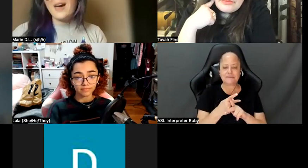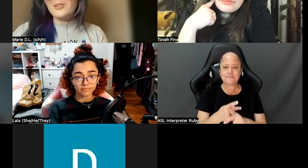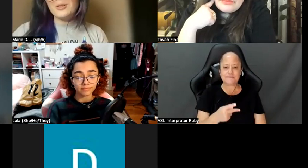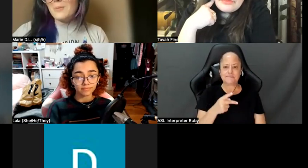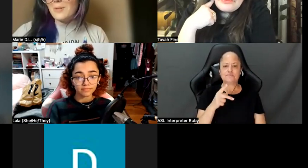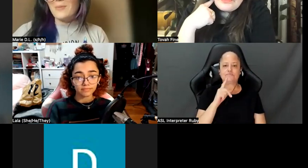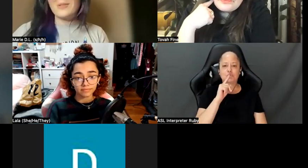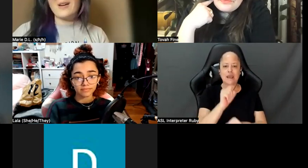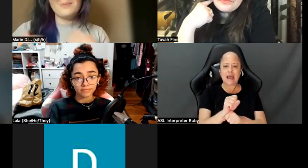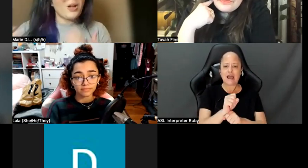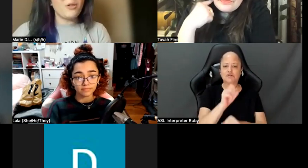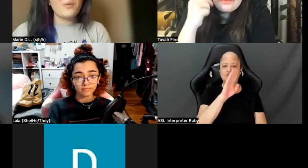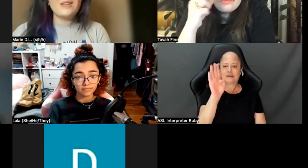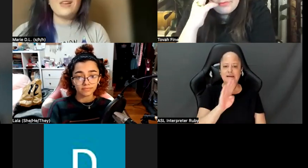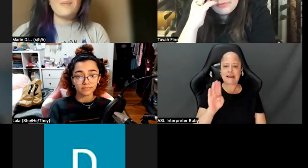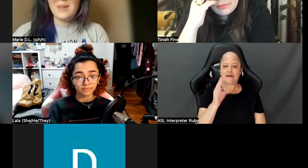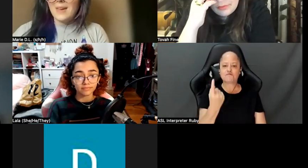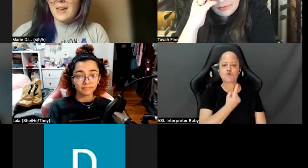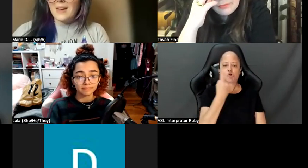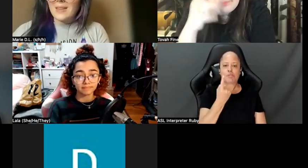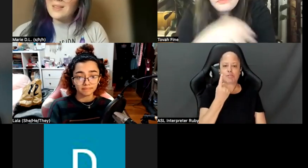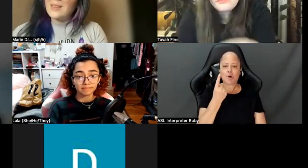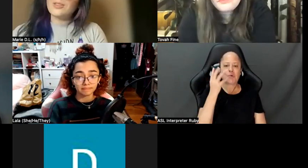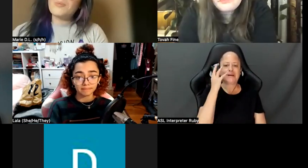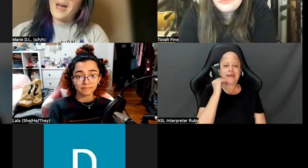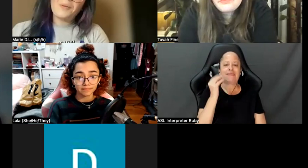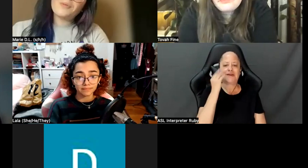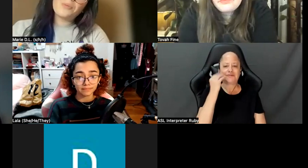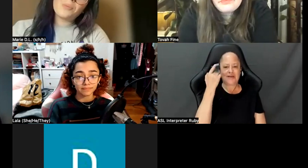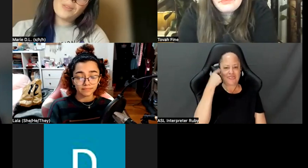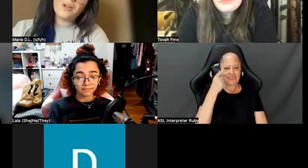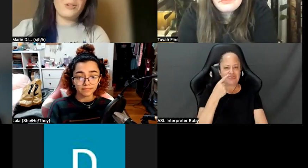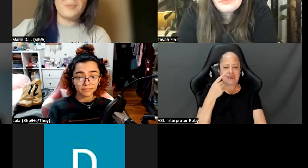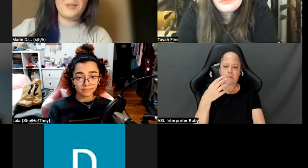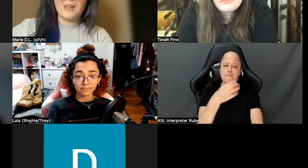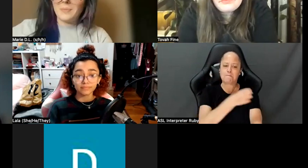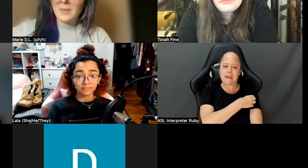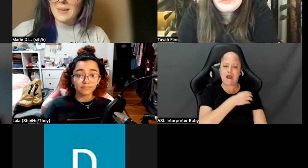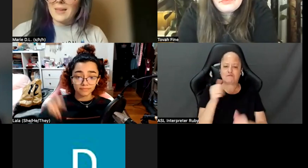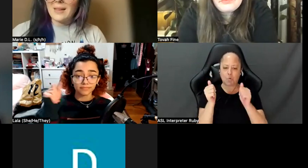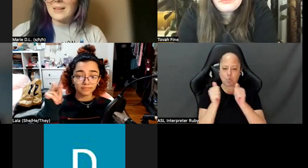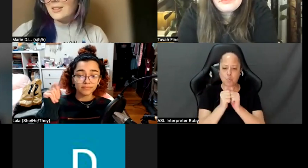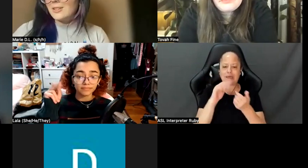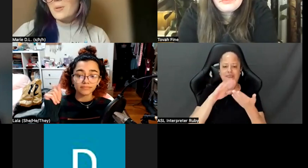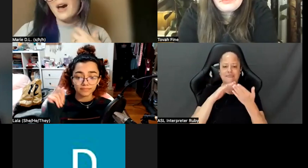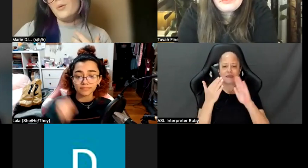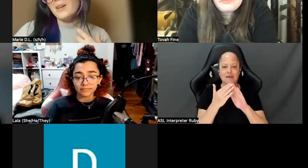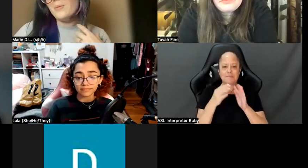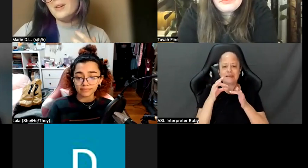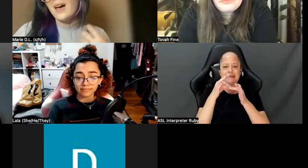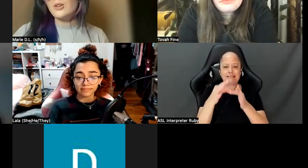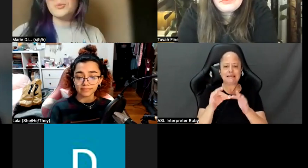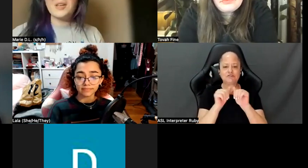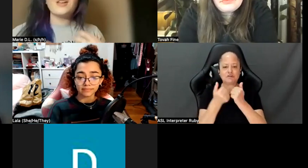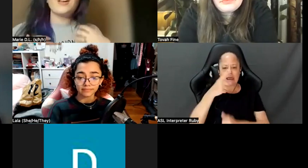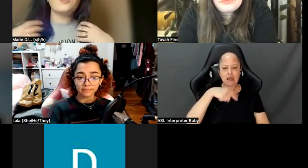we actually were never alone in them. And I think that's so powerful with our community. And that leads us to, how can